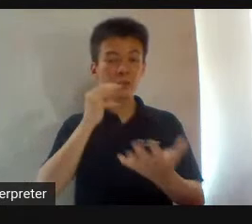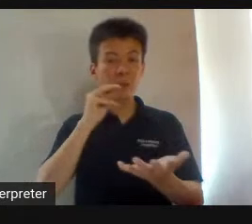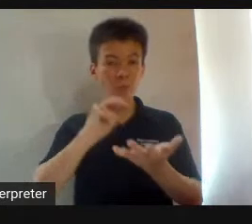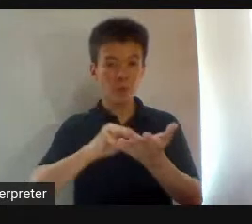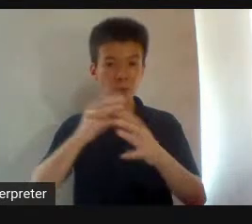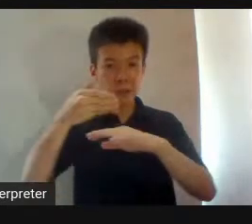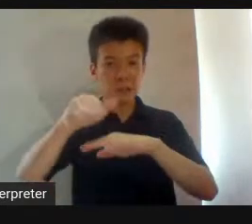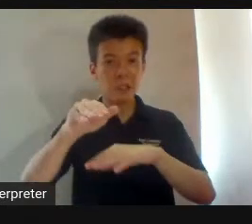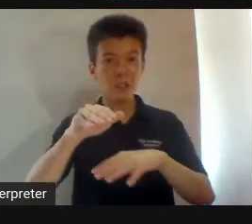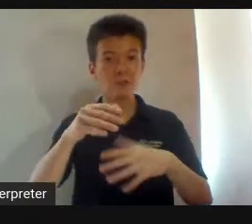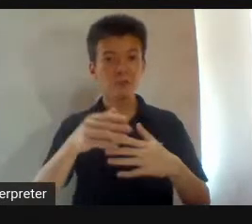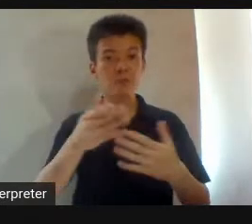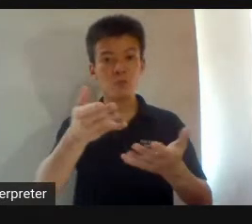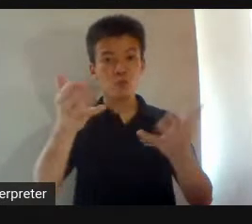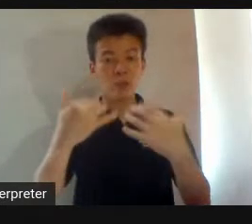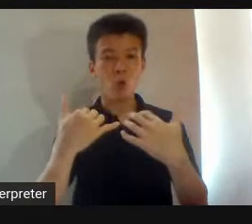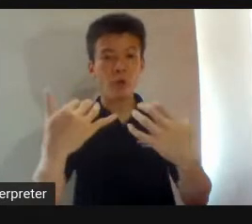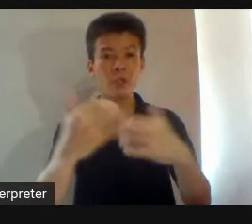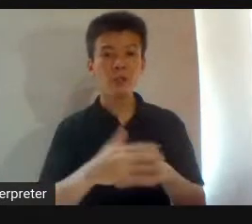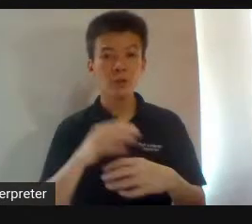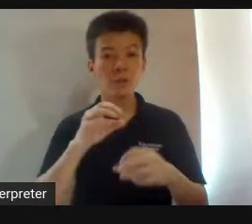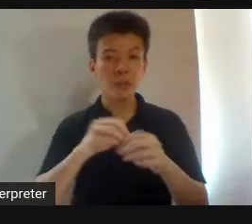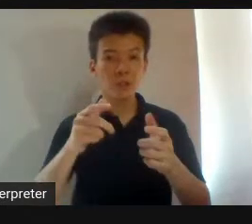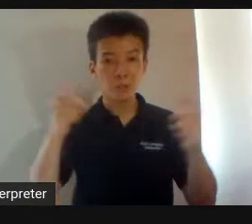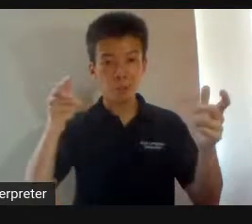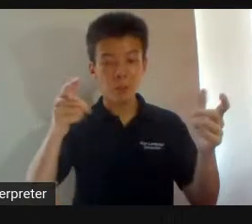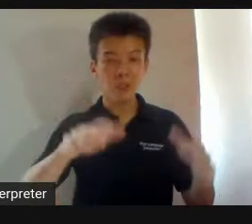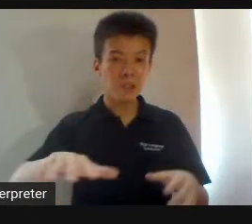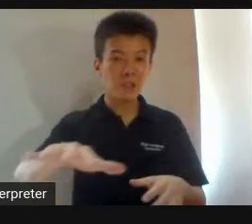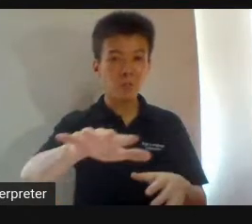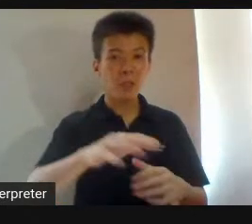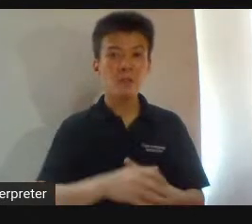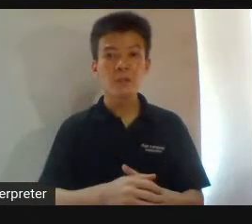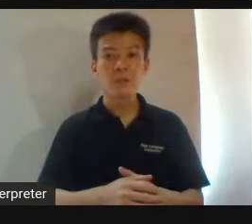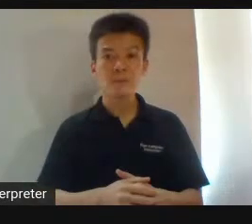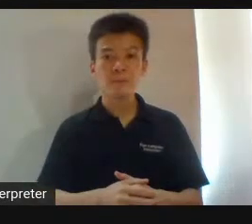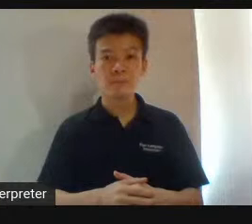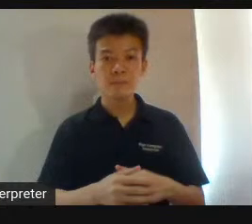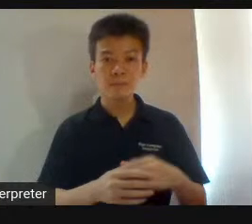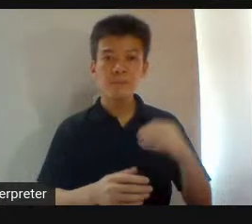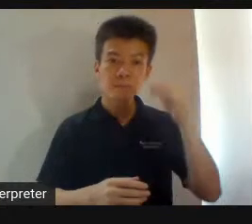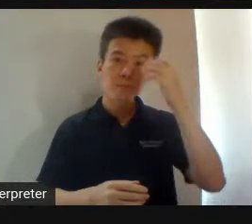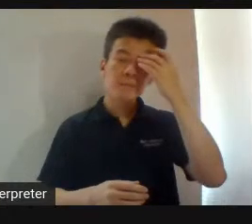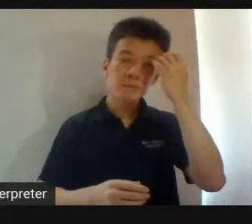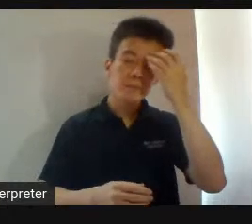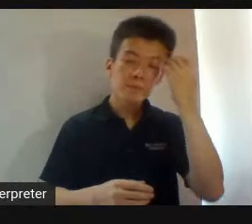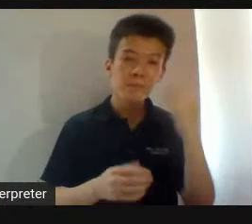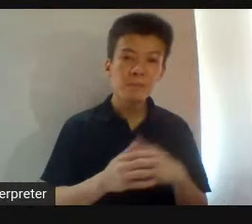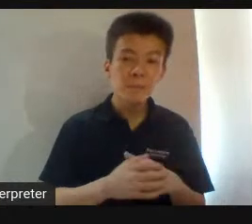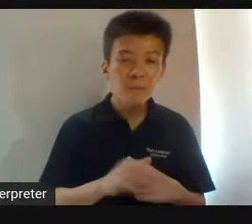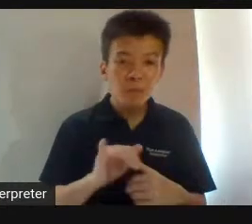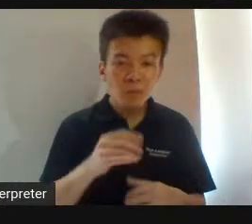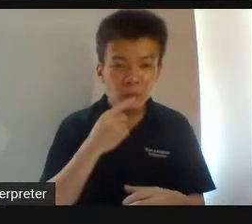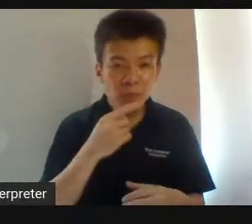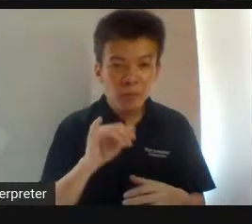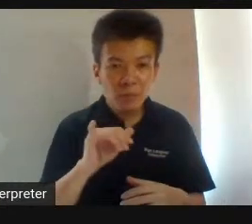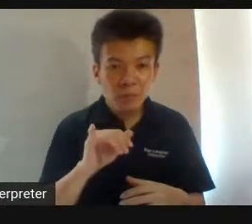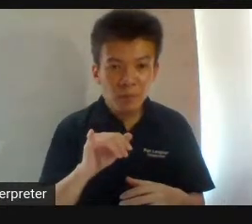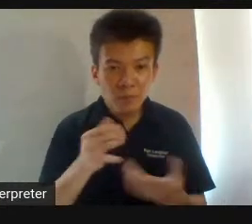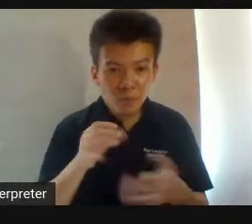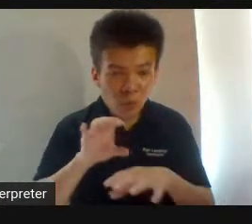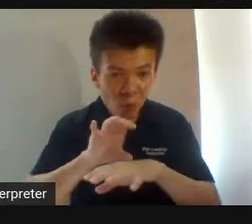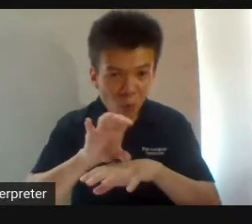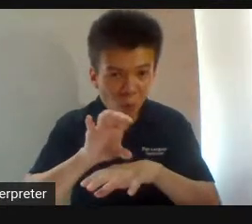to typical audiences in the same space. Yeah, I think, and I would say, like, consult,